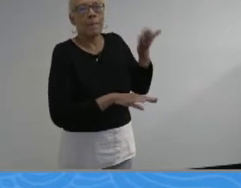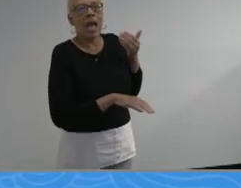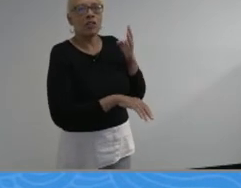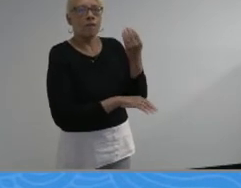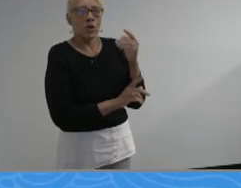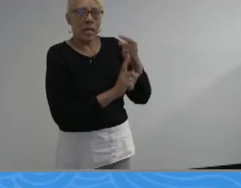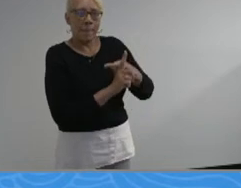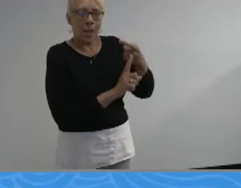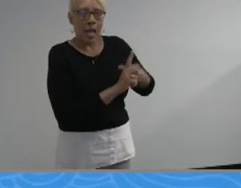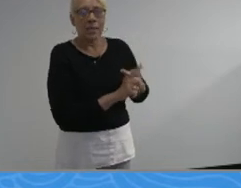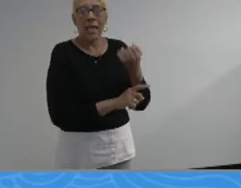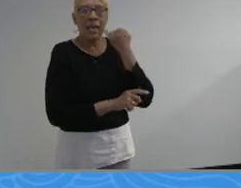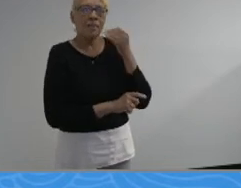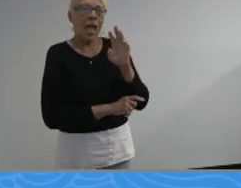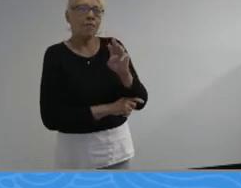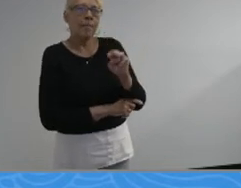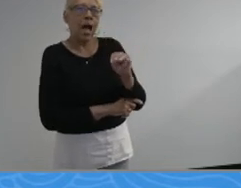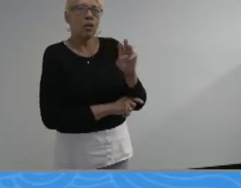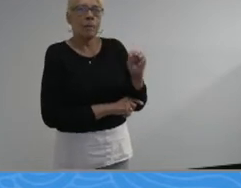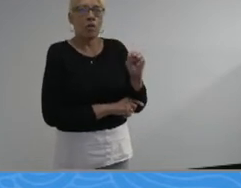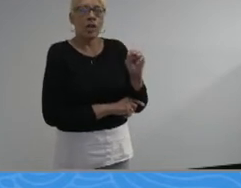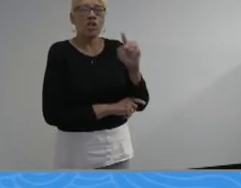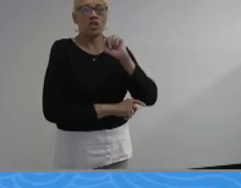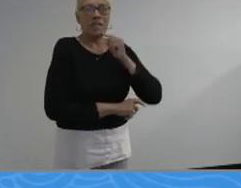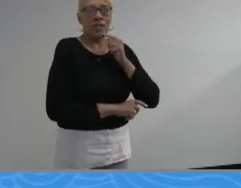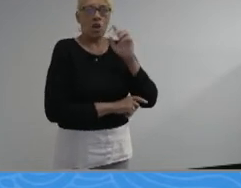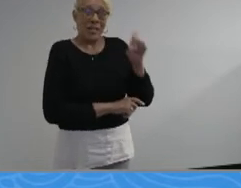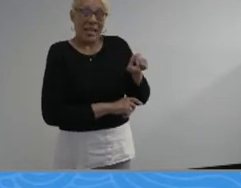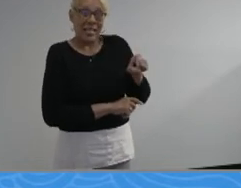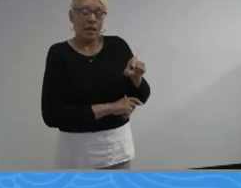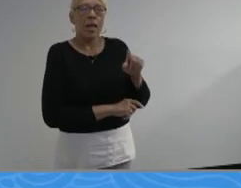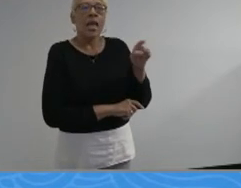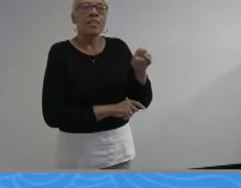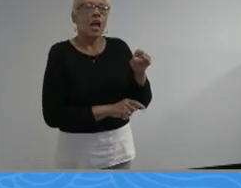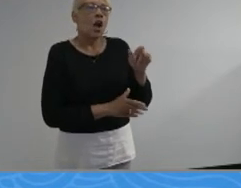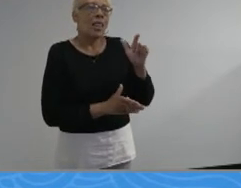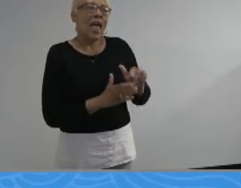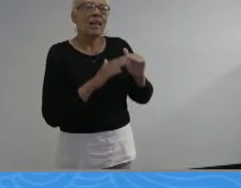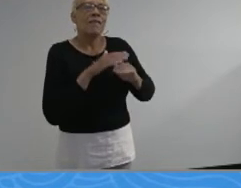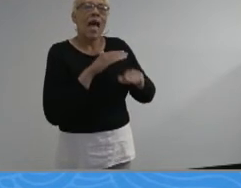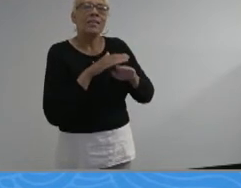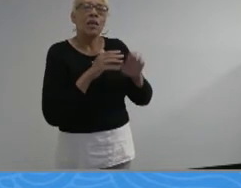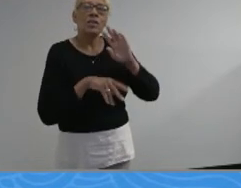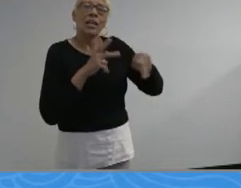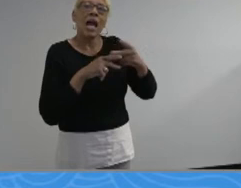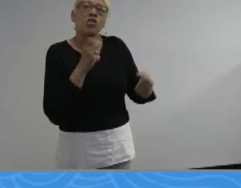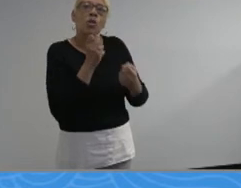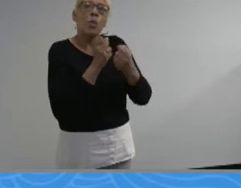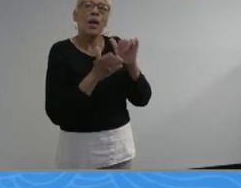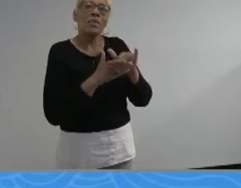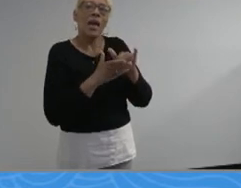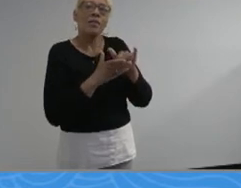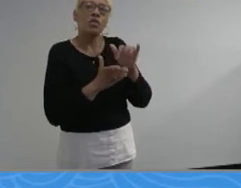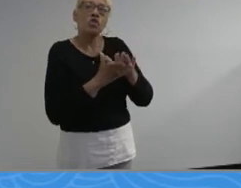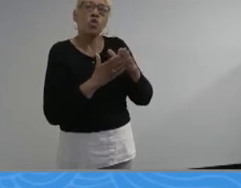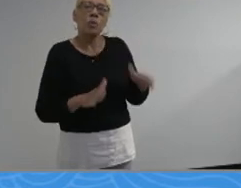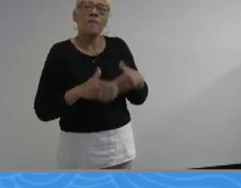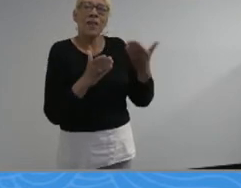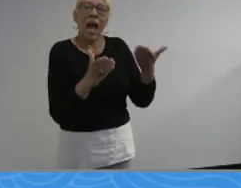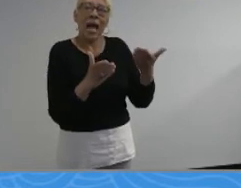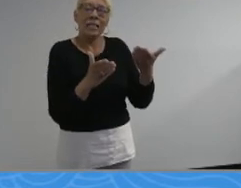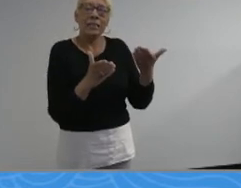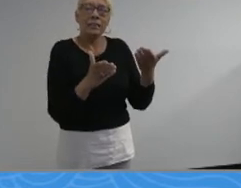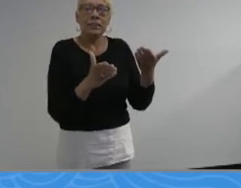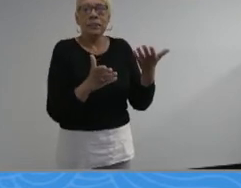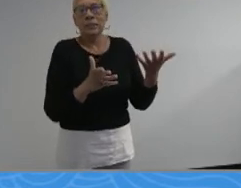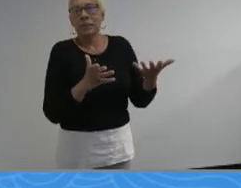students who have anywhere from mild, moderate to severe needs, their lack of access to the kind of supports that schools provide has been basically sort of, you